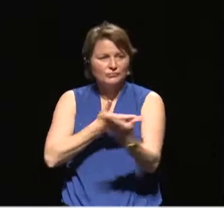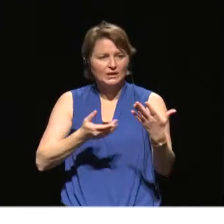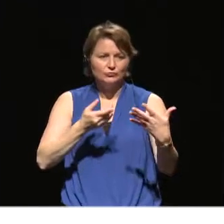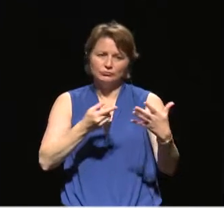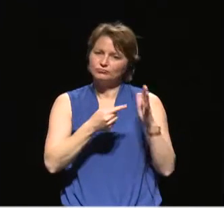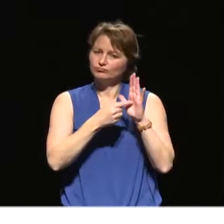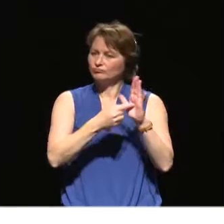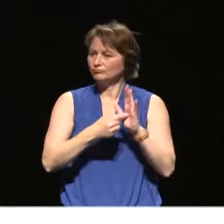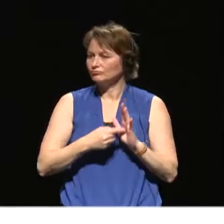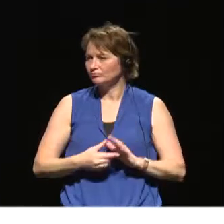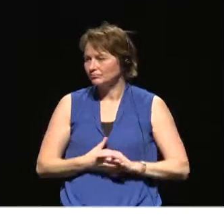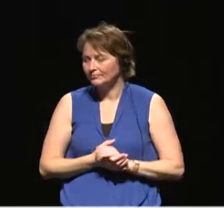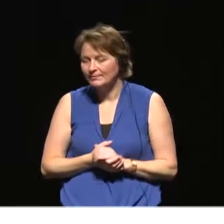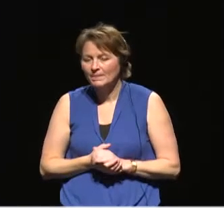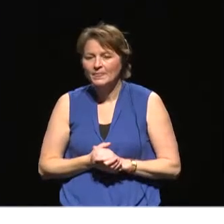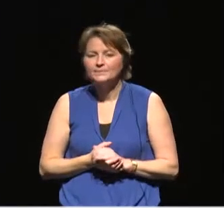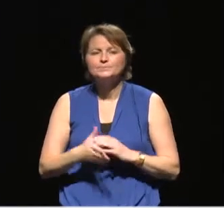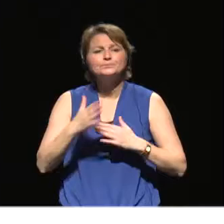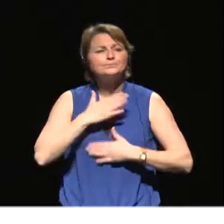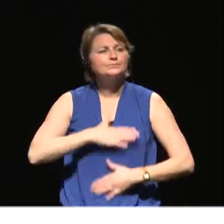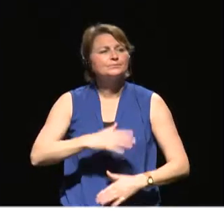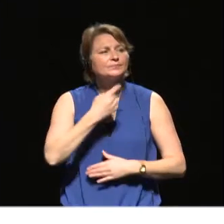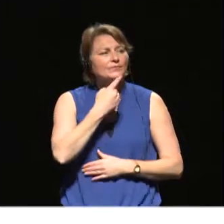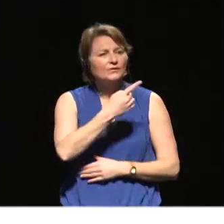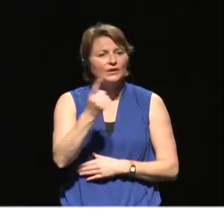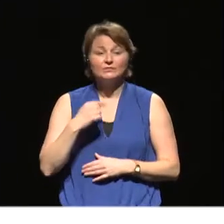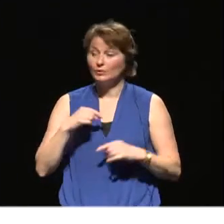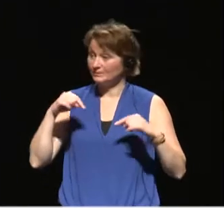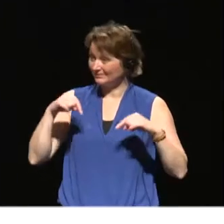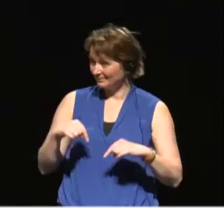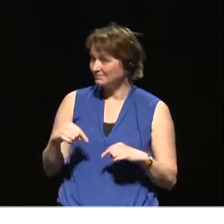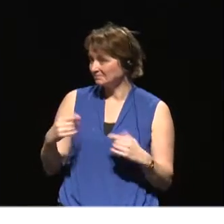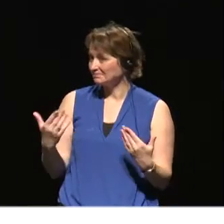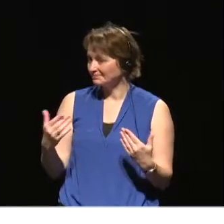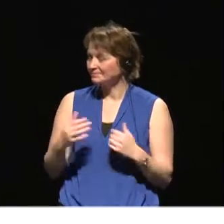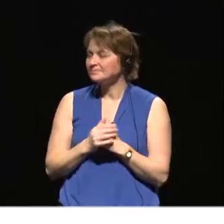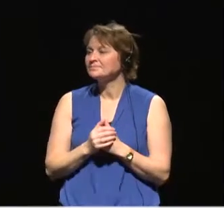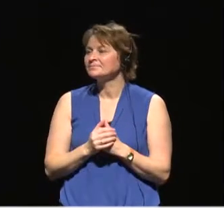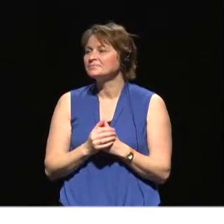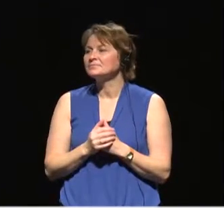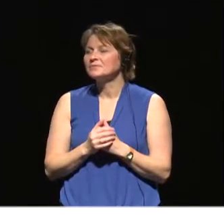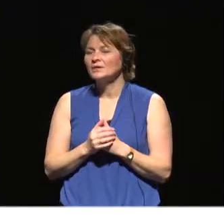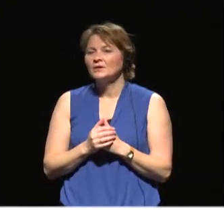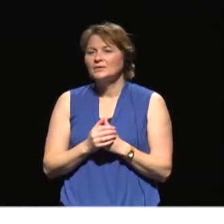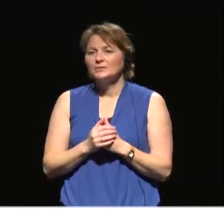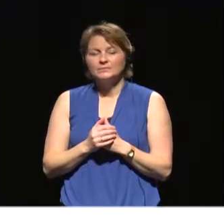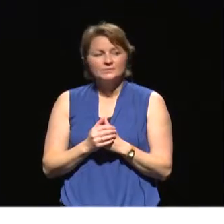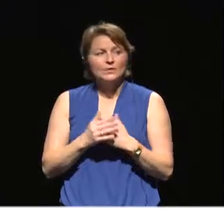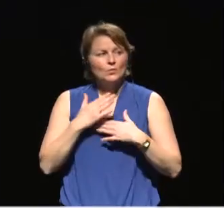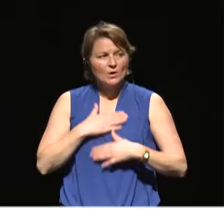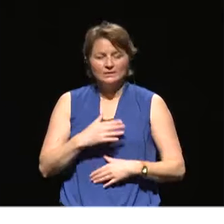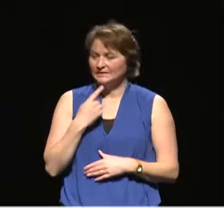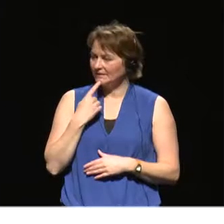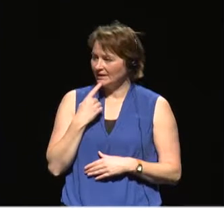point out. Let me just say that for the beginning, of course, I agree with